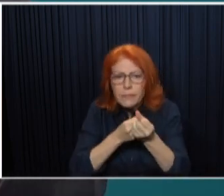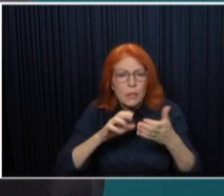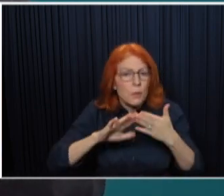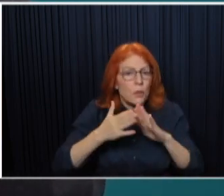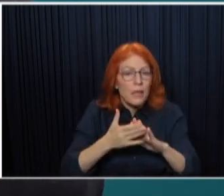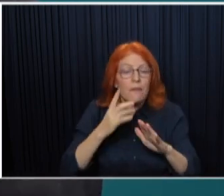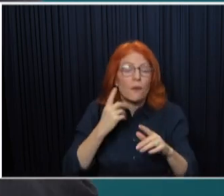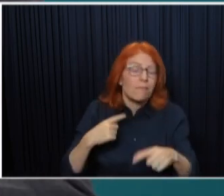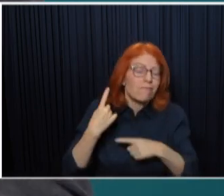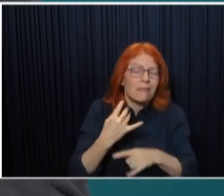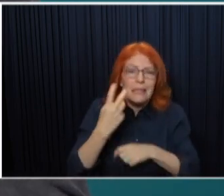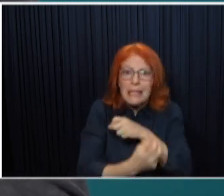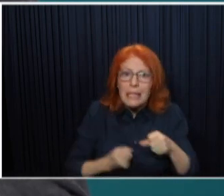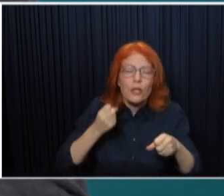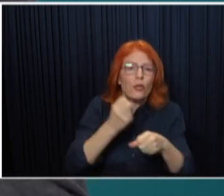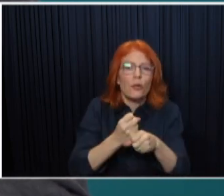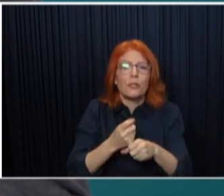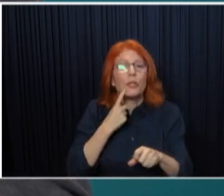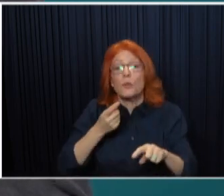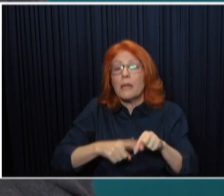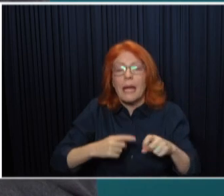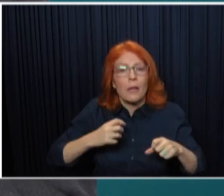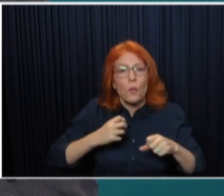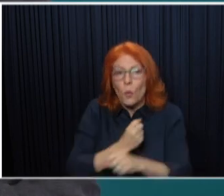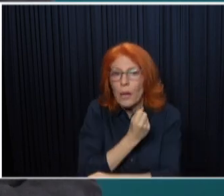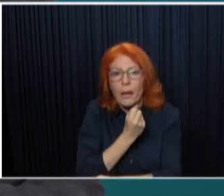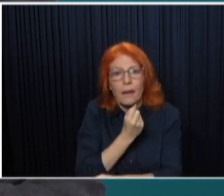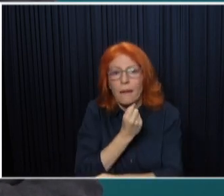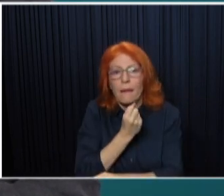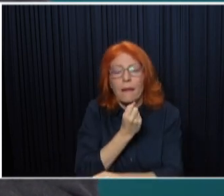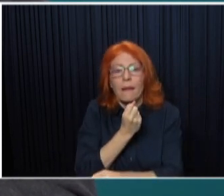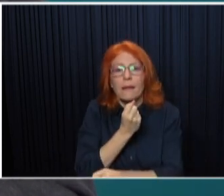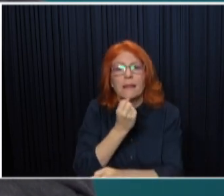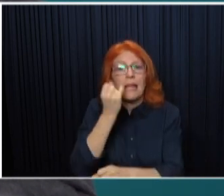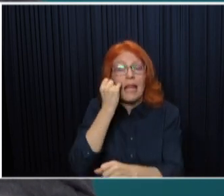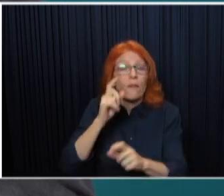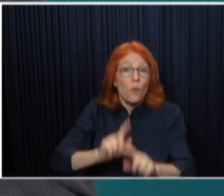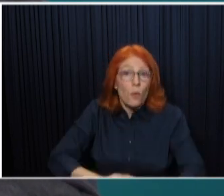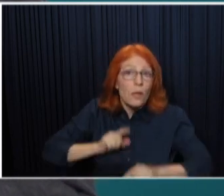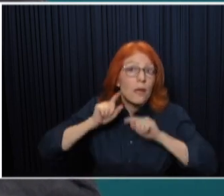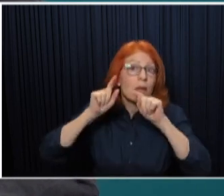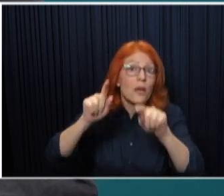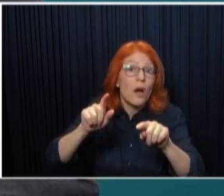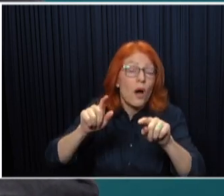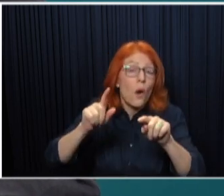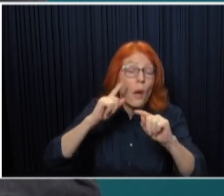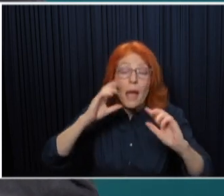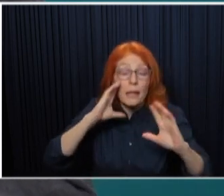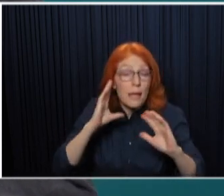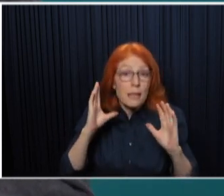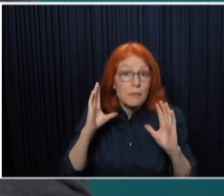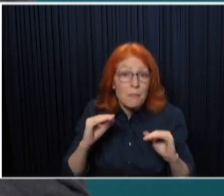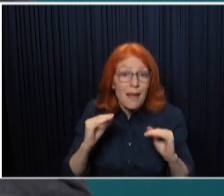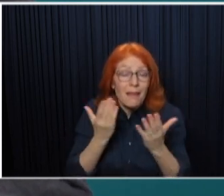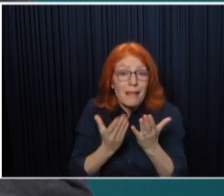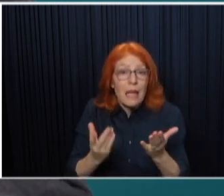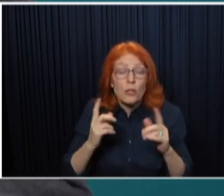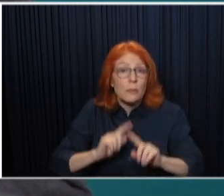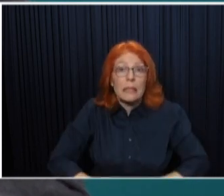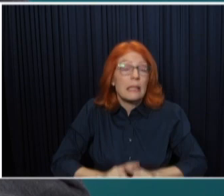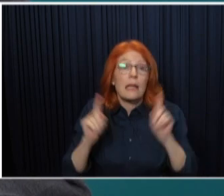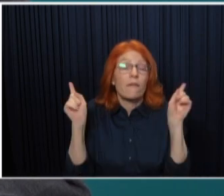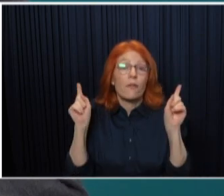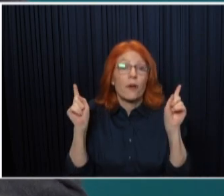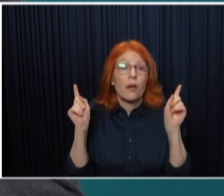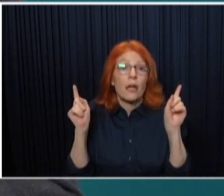for years. You cannot win if we go up there and we expect things to be different